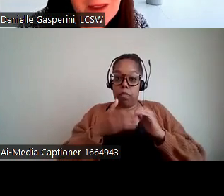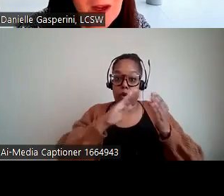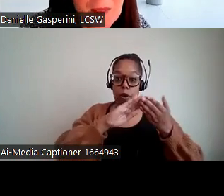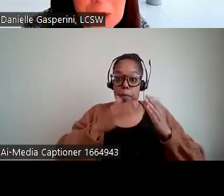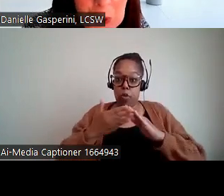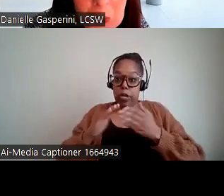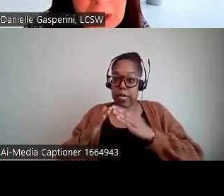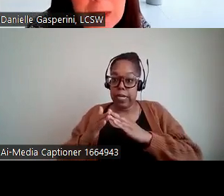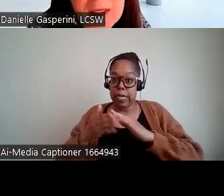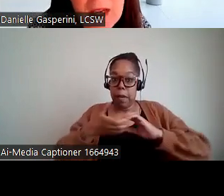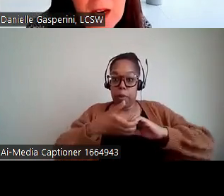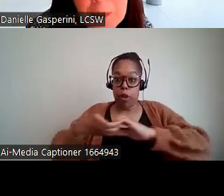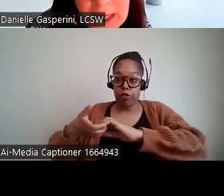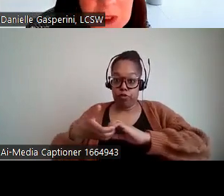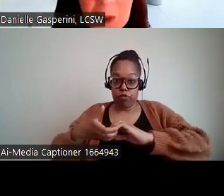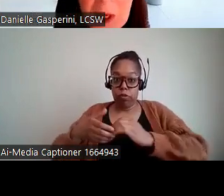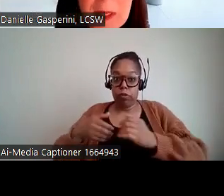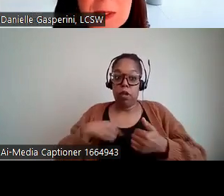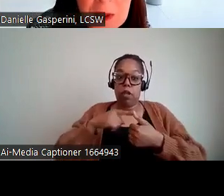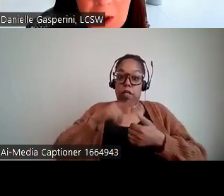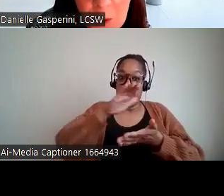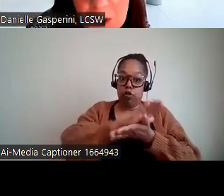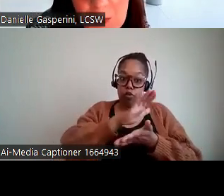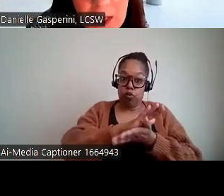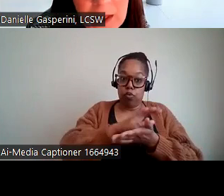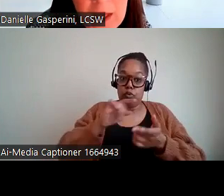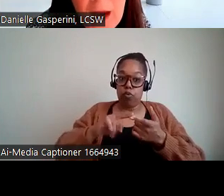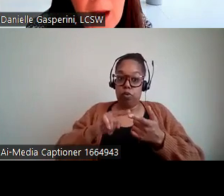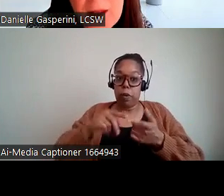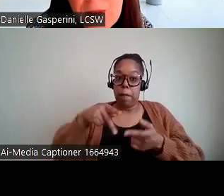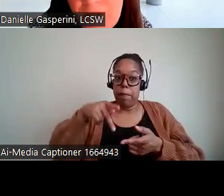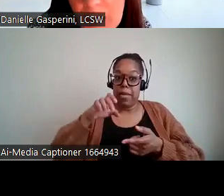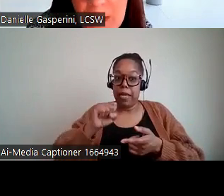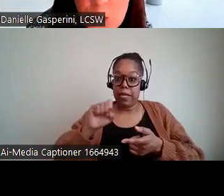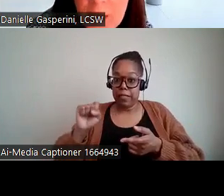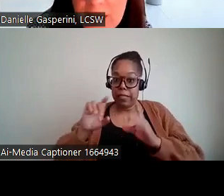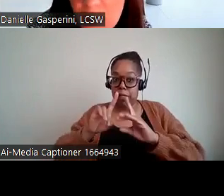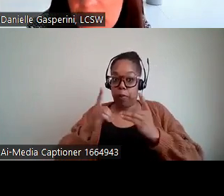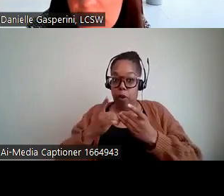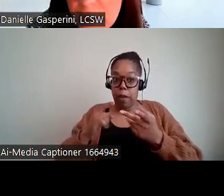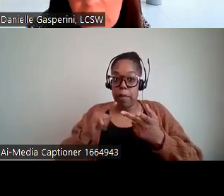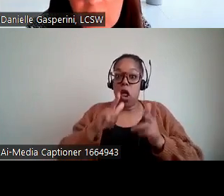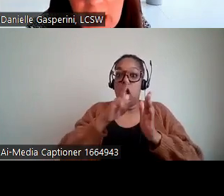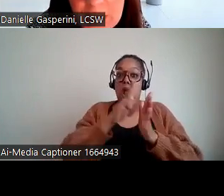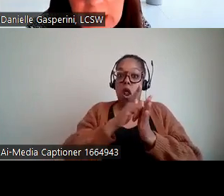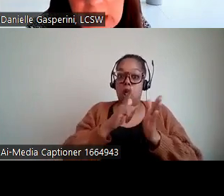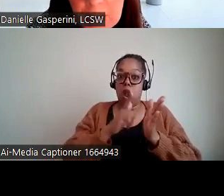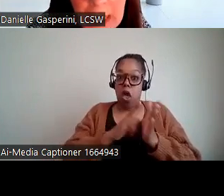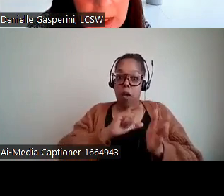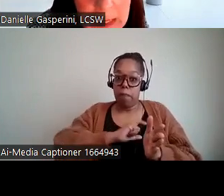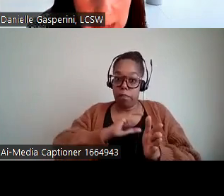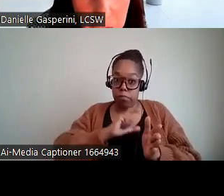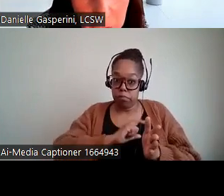with? The school, our past departments, law enforcement, the family-based organizations in our